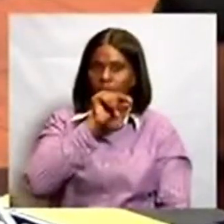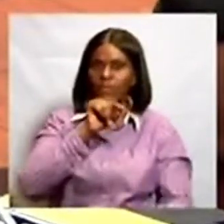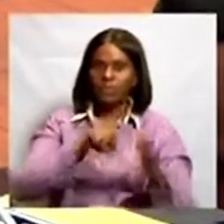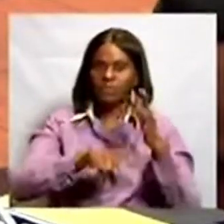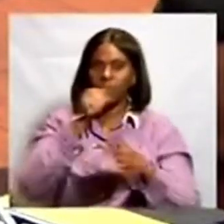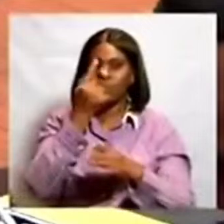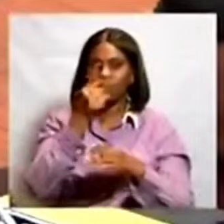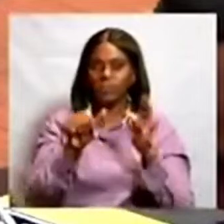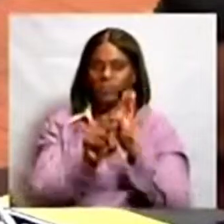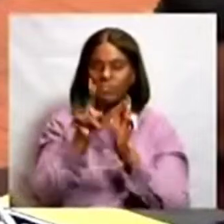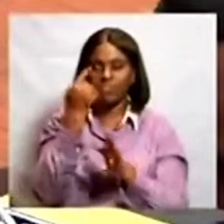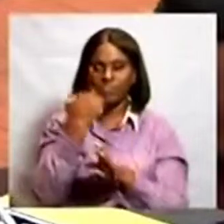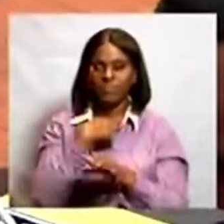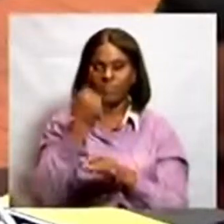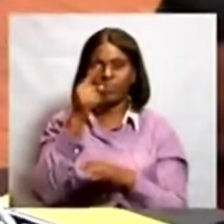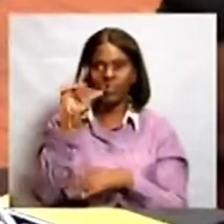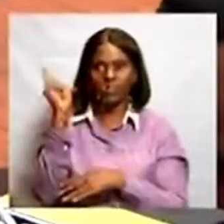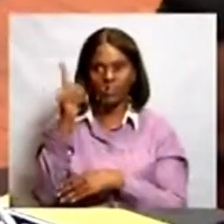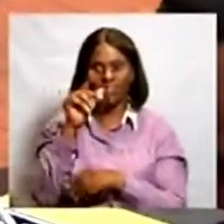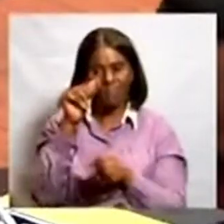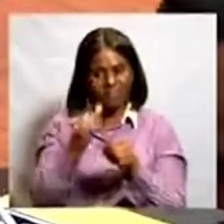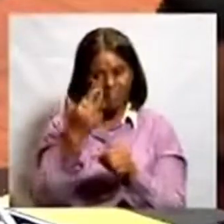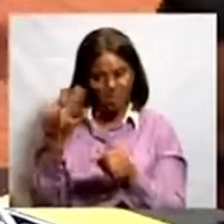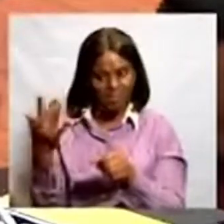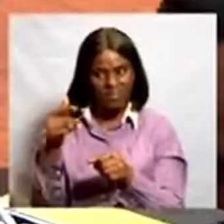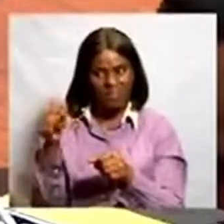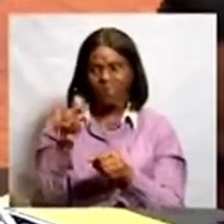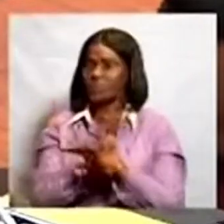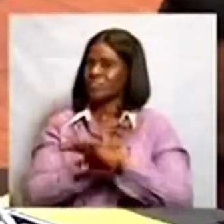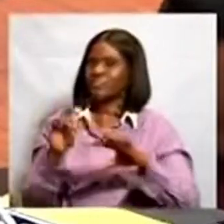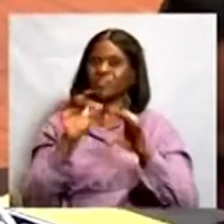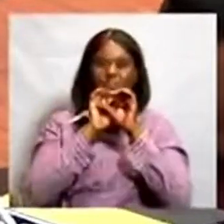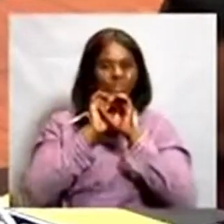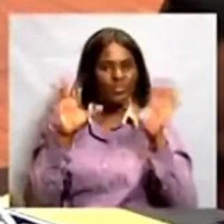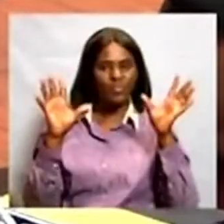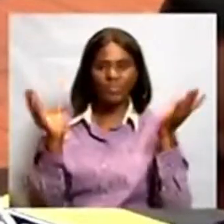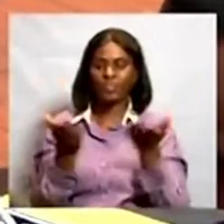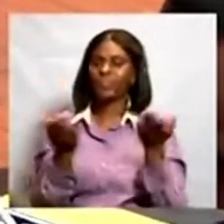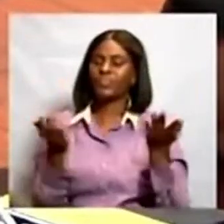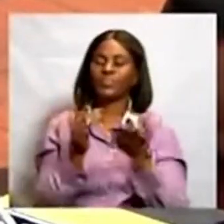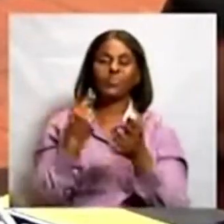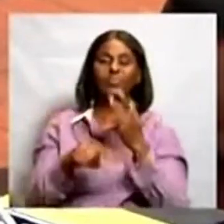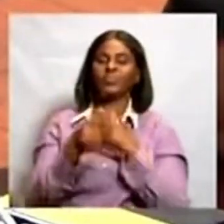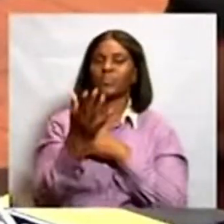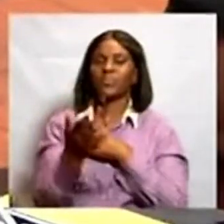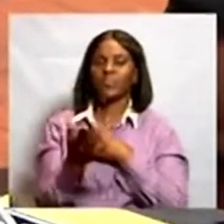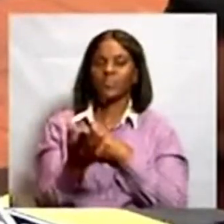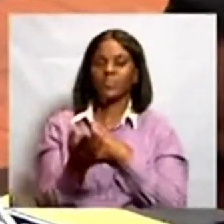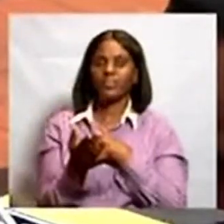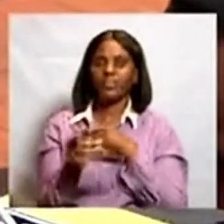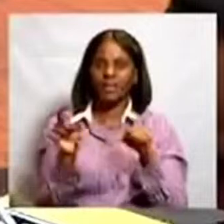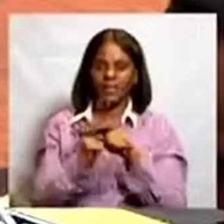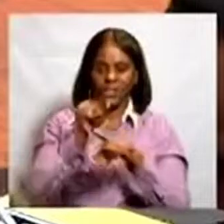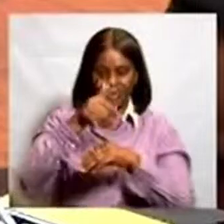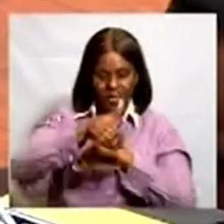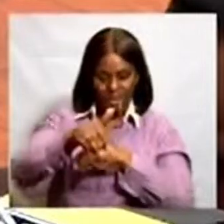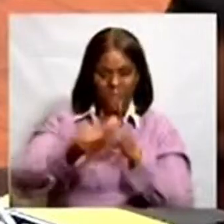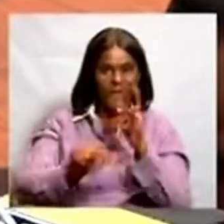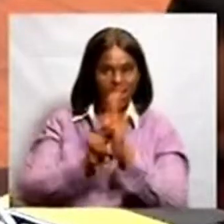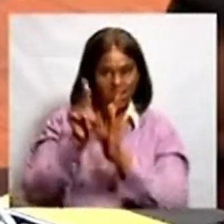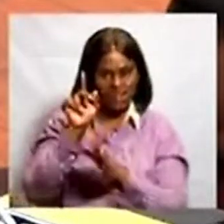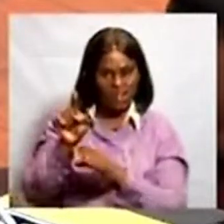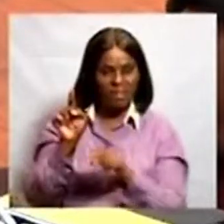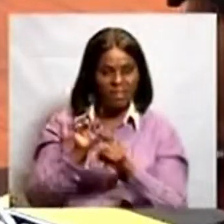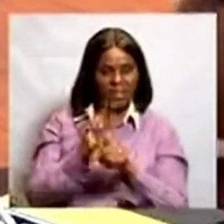university where there was only one lecturer. He was everything. Literally nothing that was there. And it was a registered university.